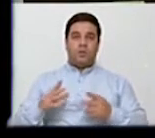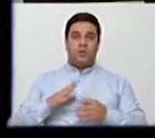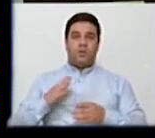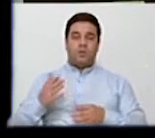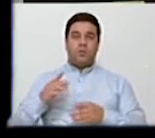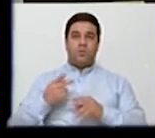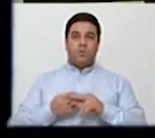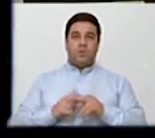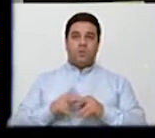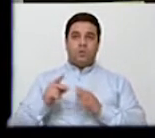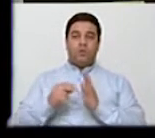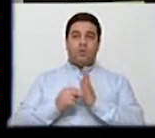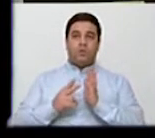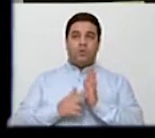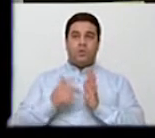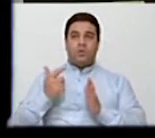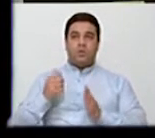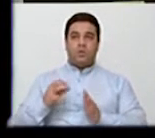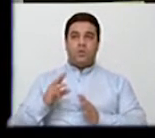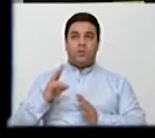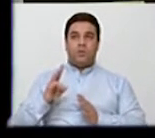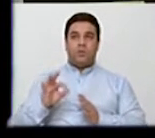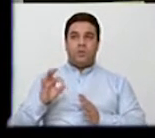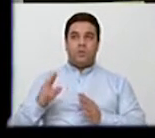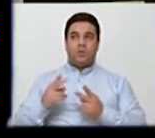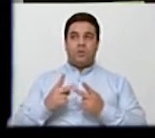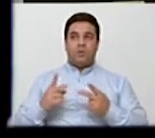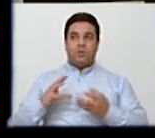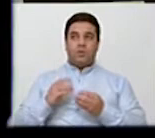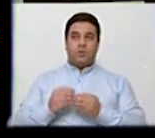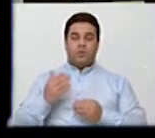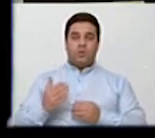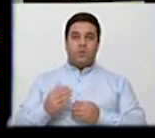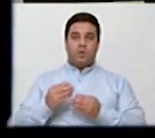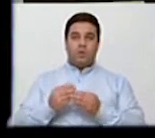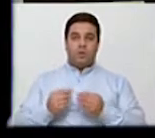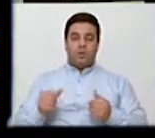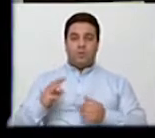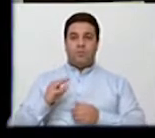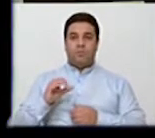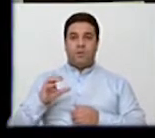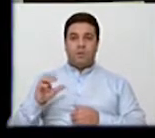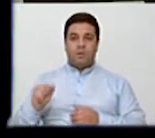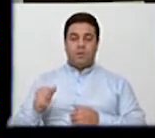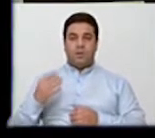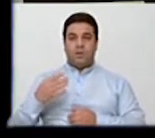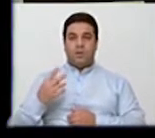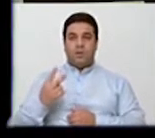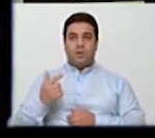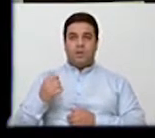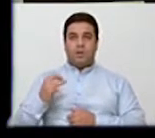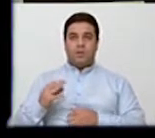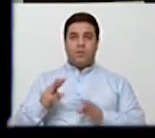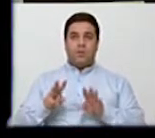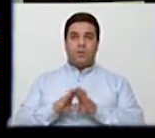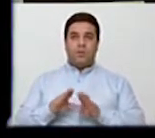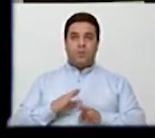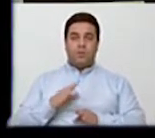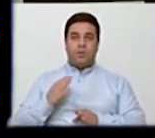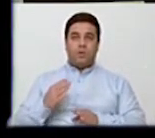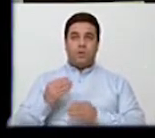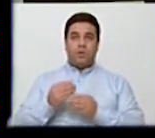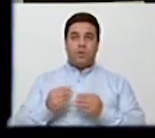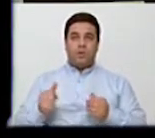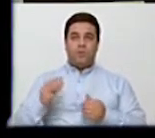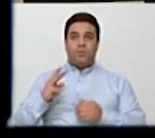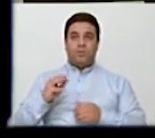bu reaksiyada 18 gram azot 2 oksidi chiqib ketishi natijasida eritmaning massasi 42 gramga teng bo'lib qoldi.